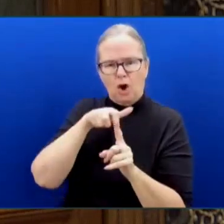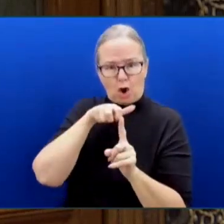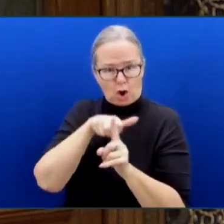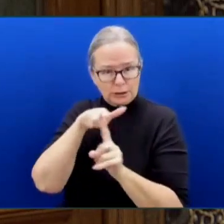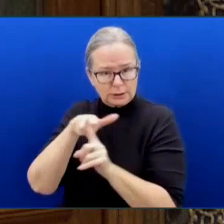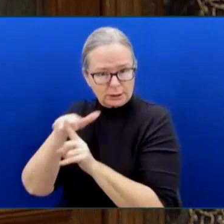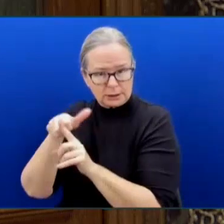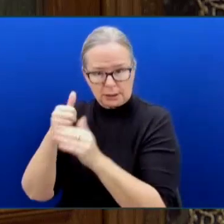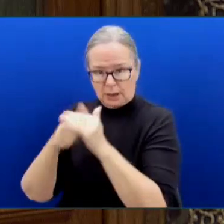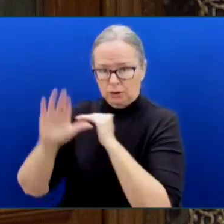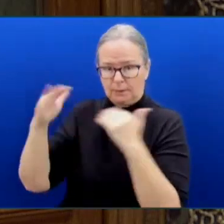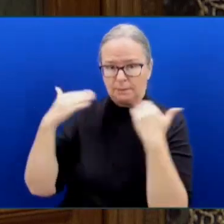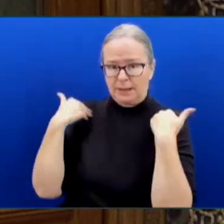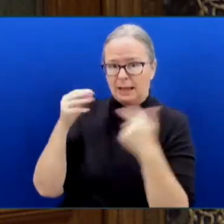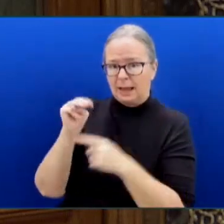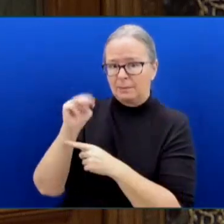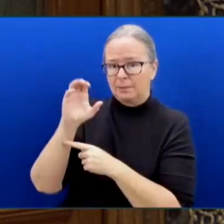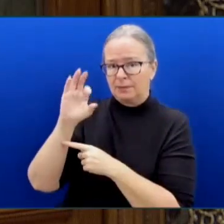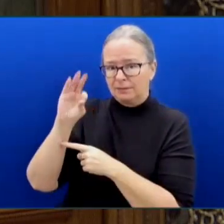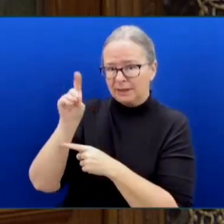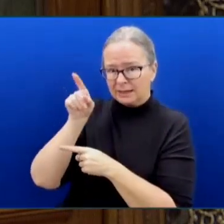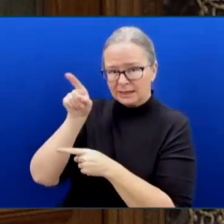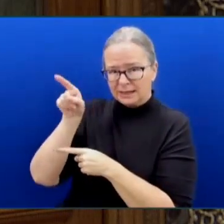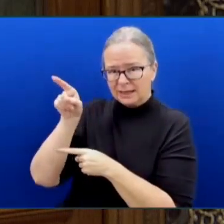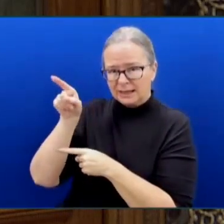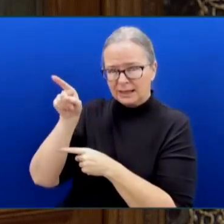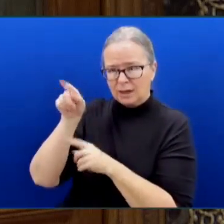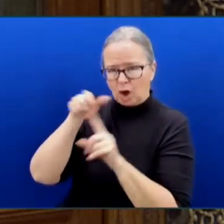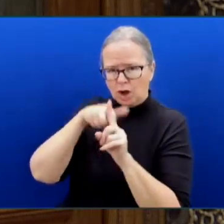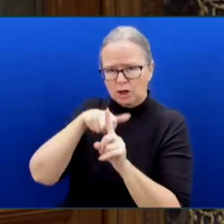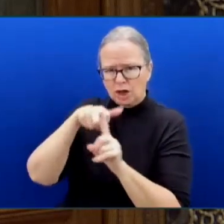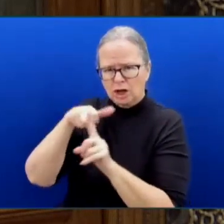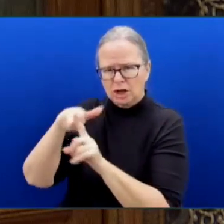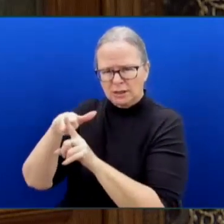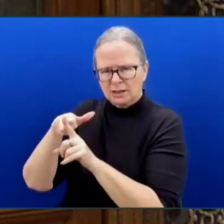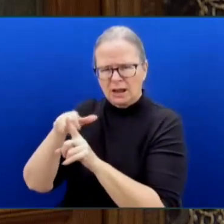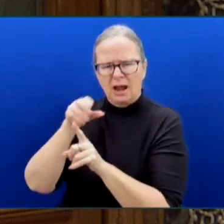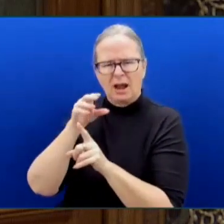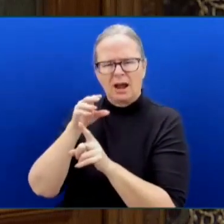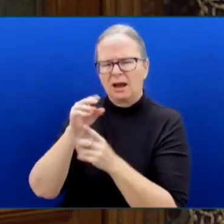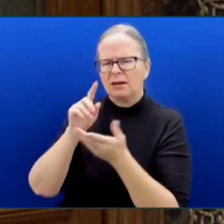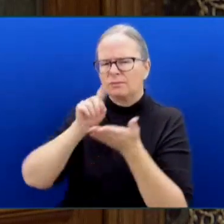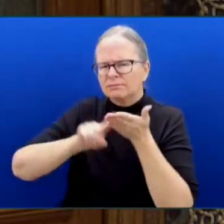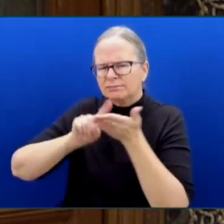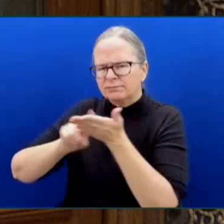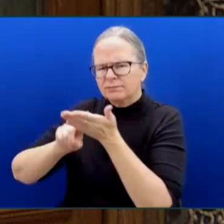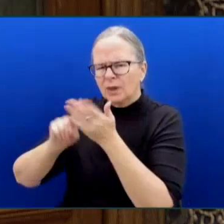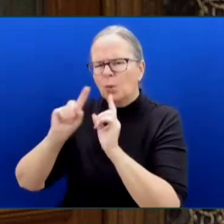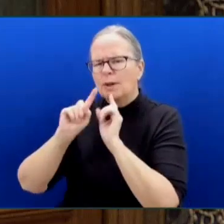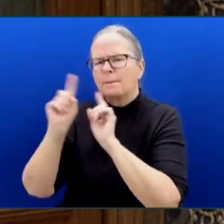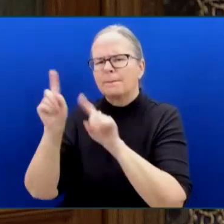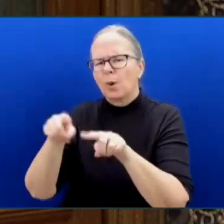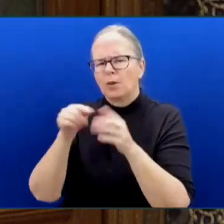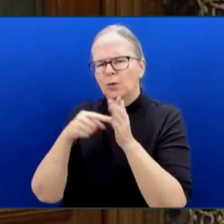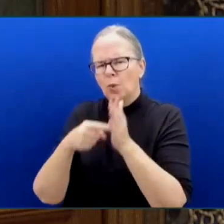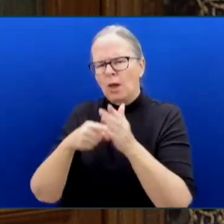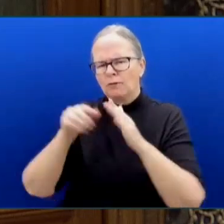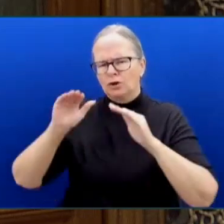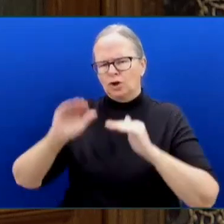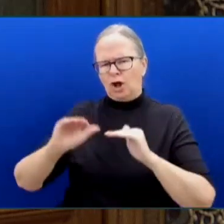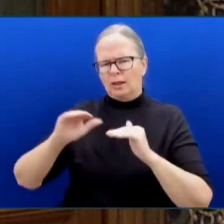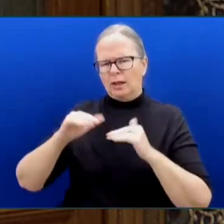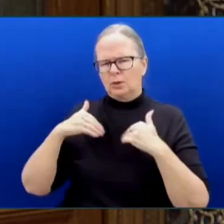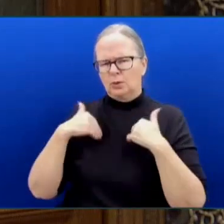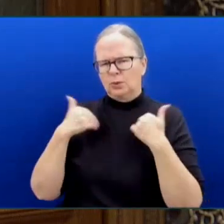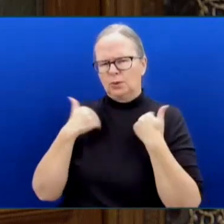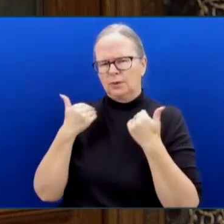reports, the constant reports from the representative of children and youth, we're not meeting those standards. We haven't been meeting those standards for